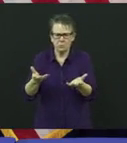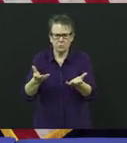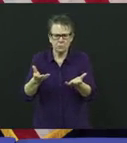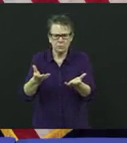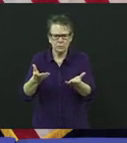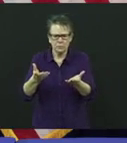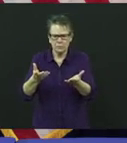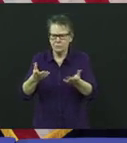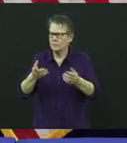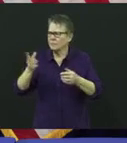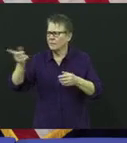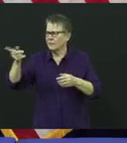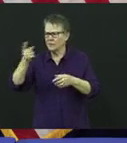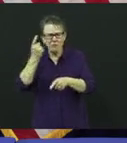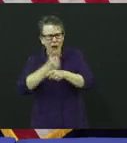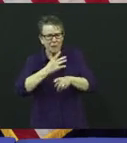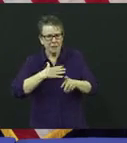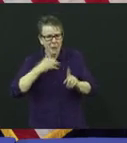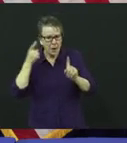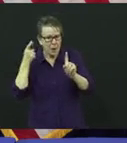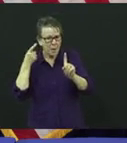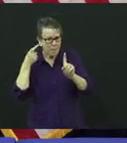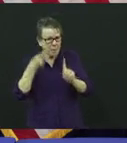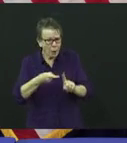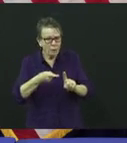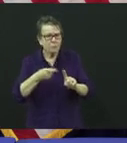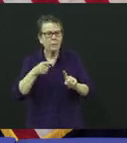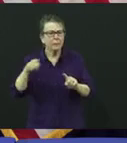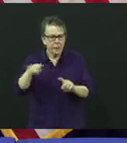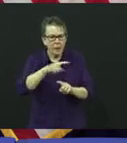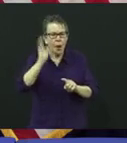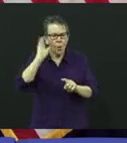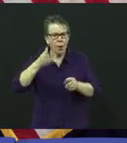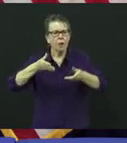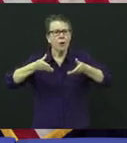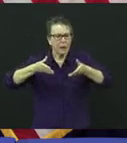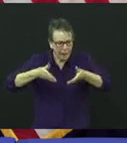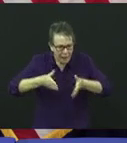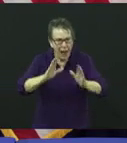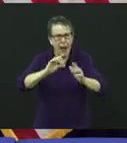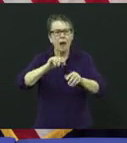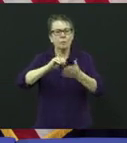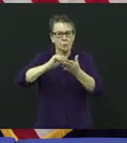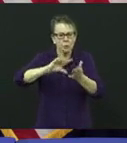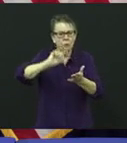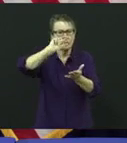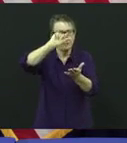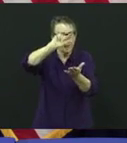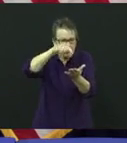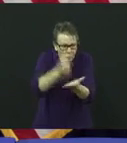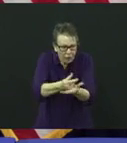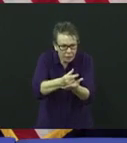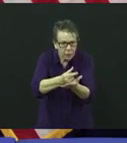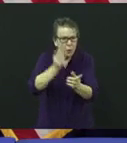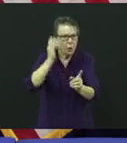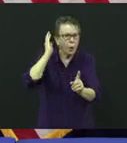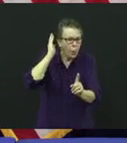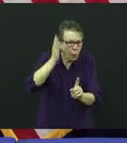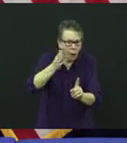out. I missed the health question, but I think, Judy, you've got it, right? You have to hit you have to hit the mic